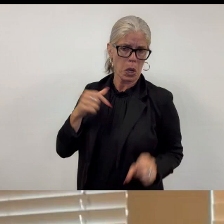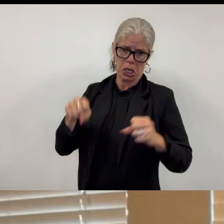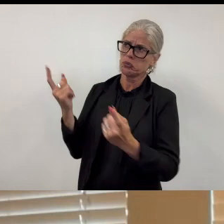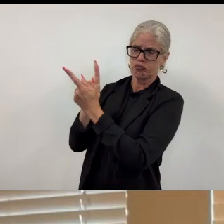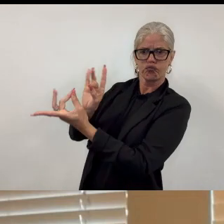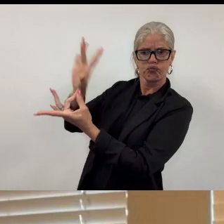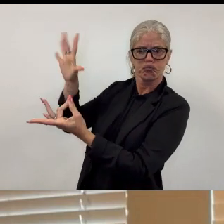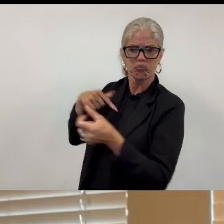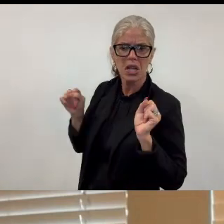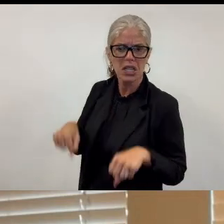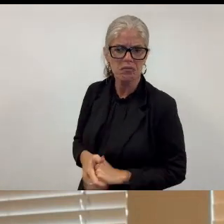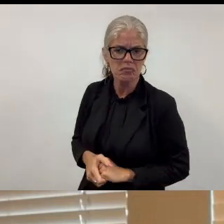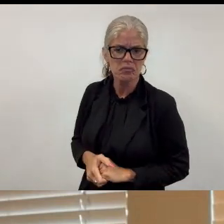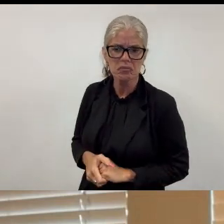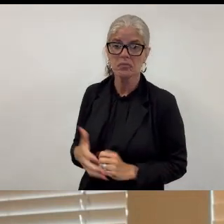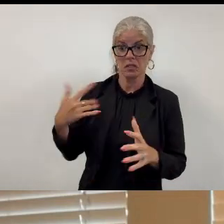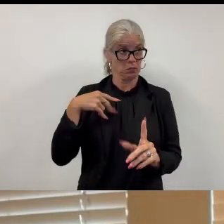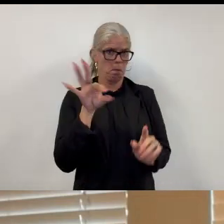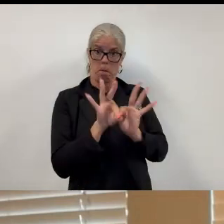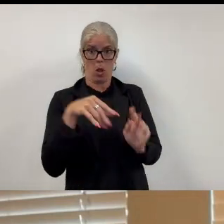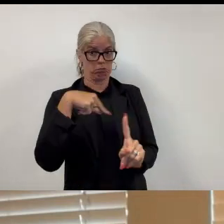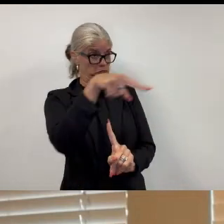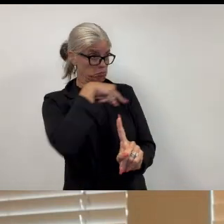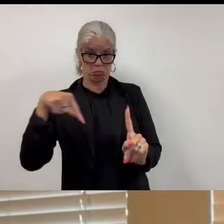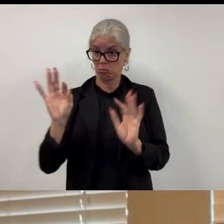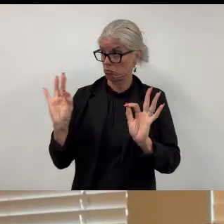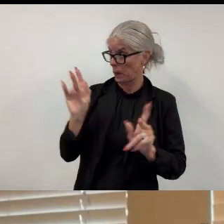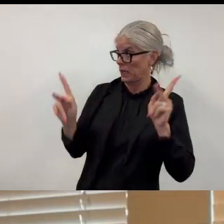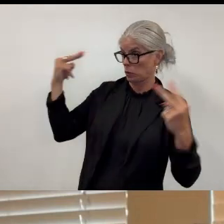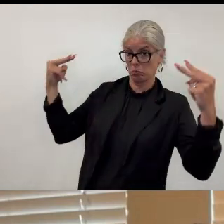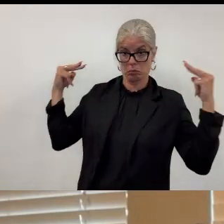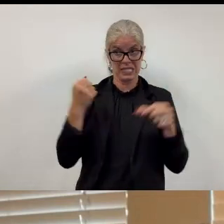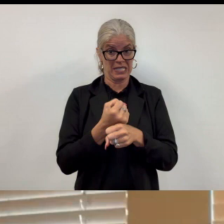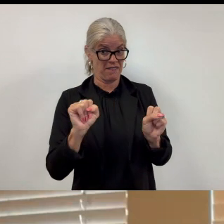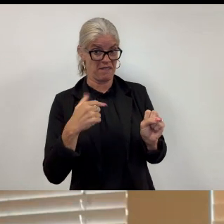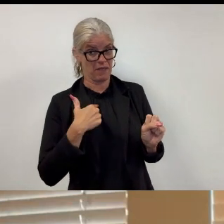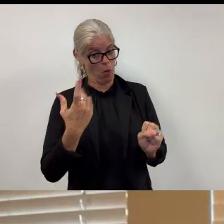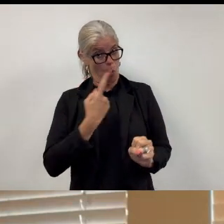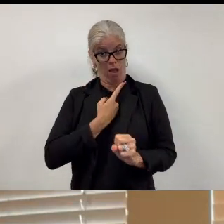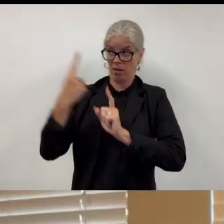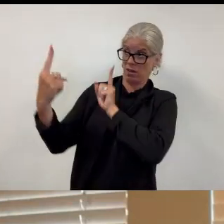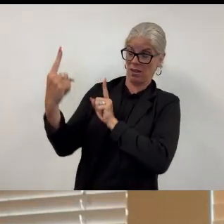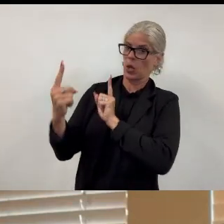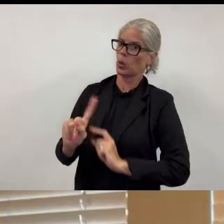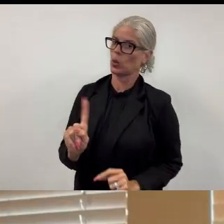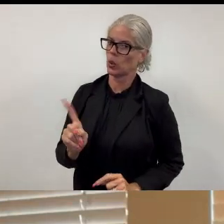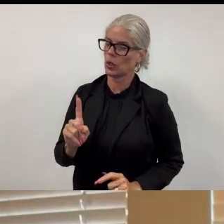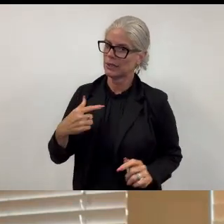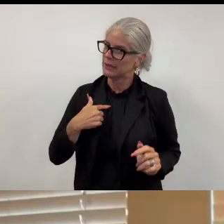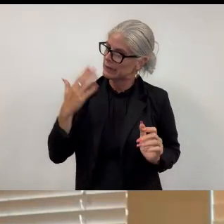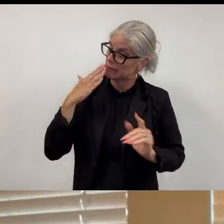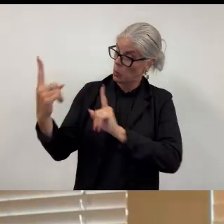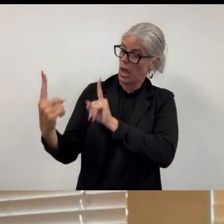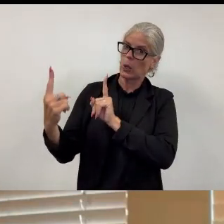confrontational and I am in a safe space, obviously, usually with other people around, so that I don't feel like I'm alone or